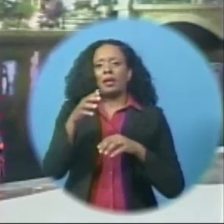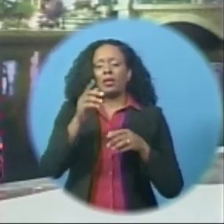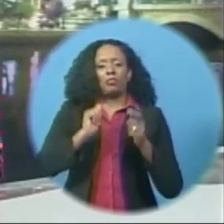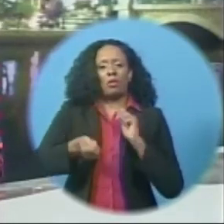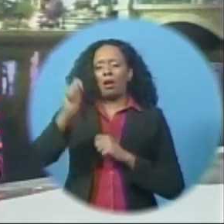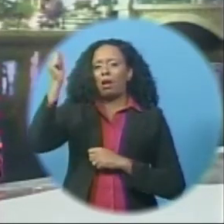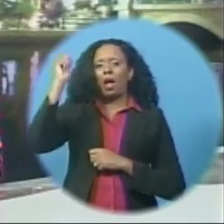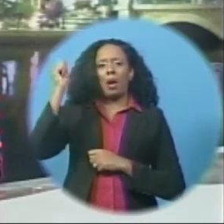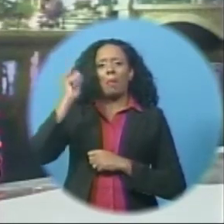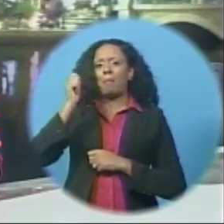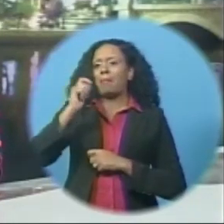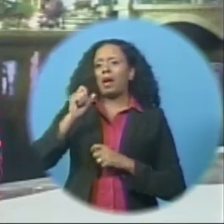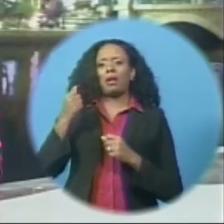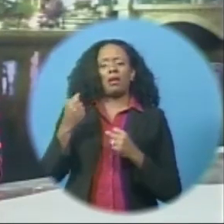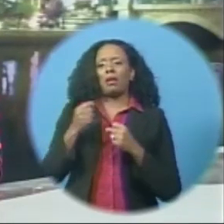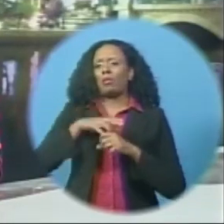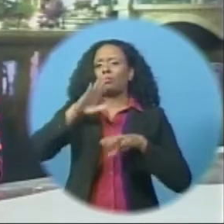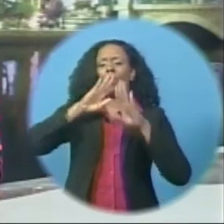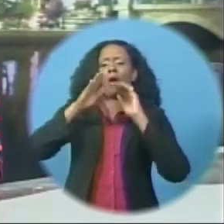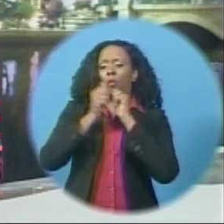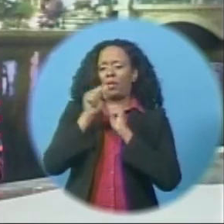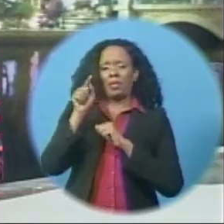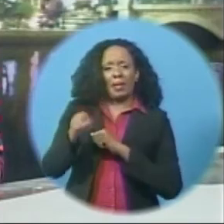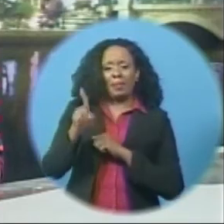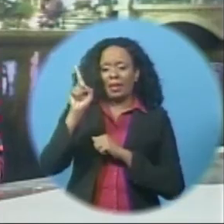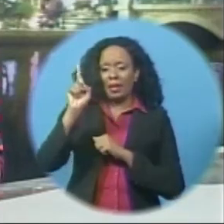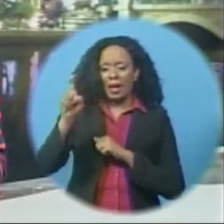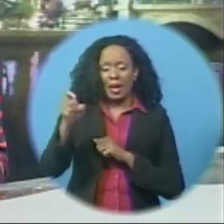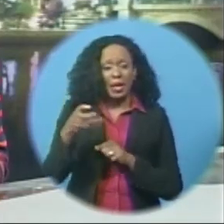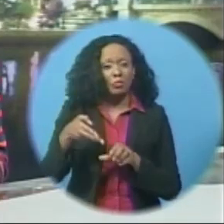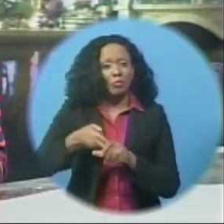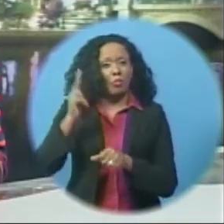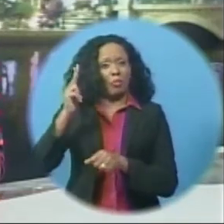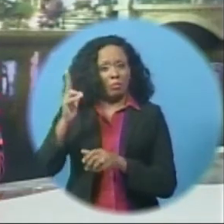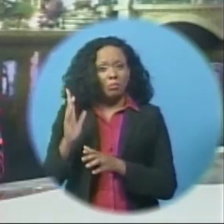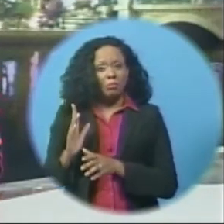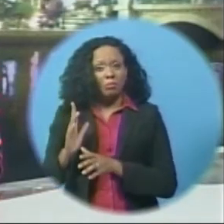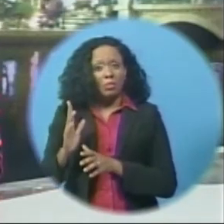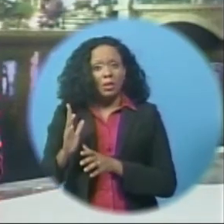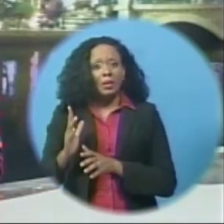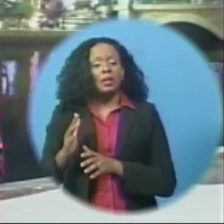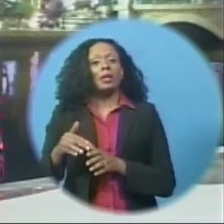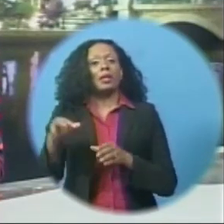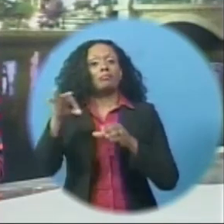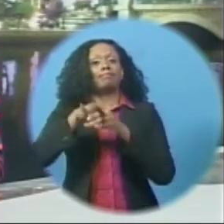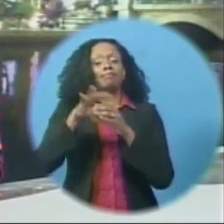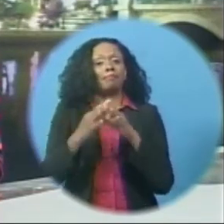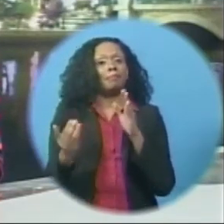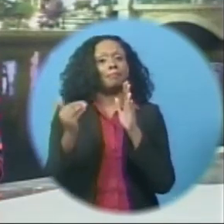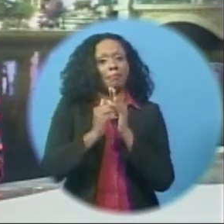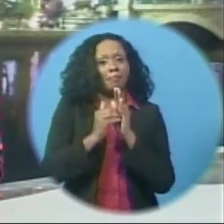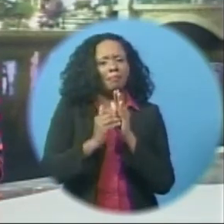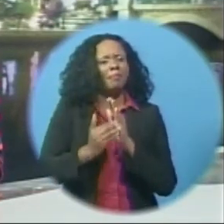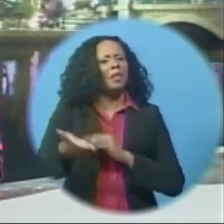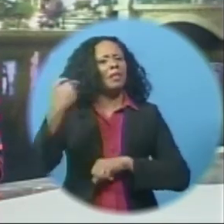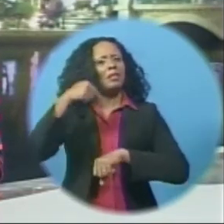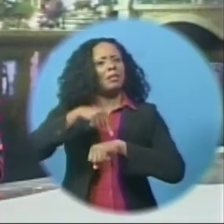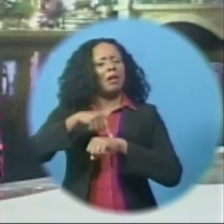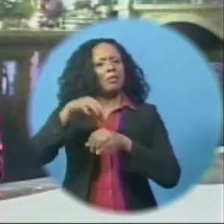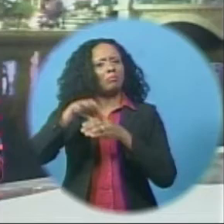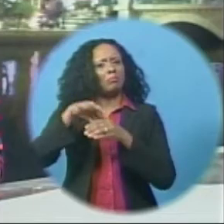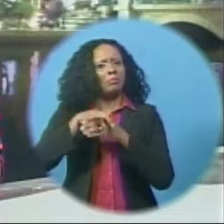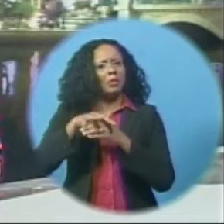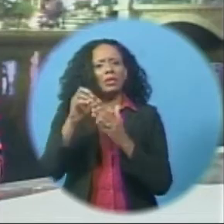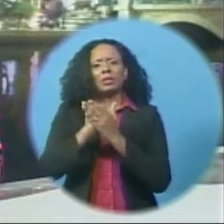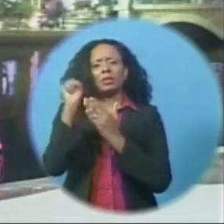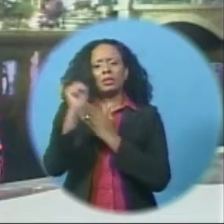and should now remove himself from office and seek a fresh mandate. The last general election was held in September 2015 when